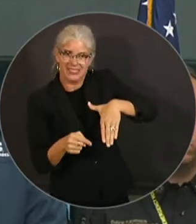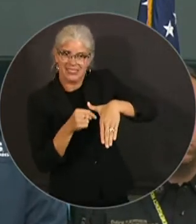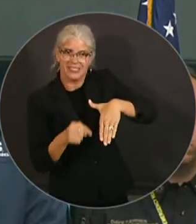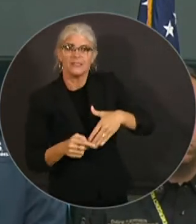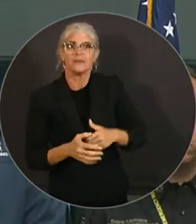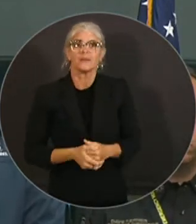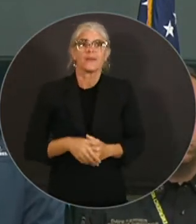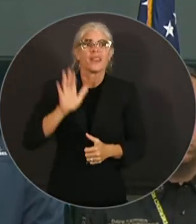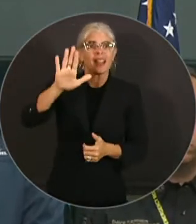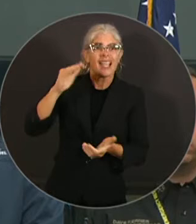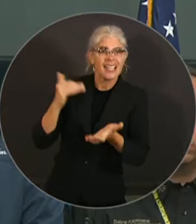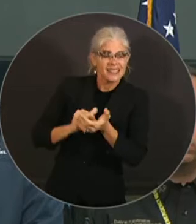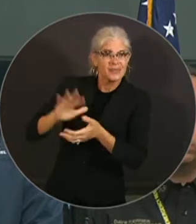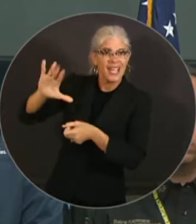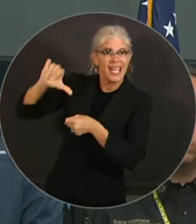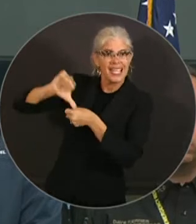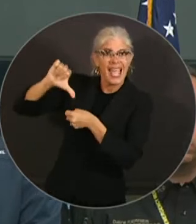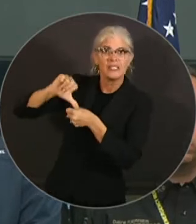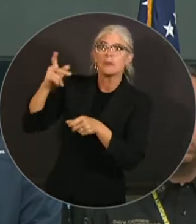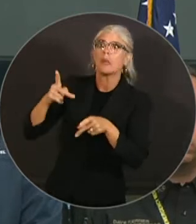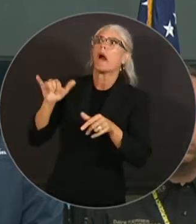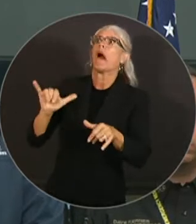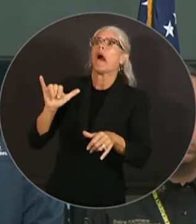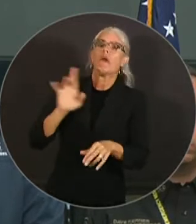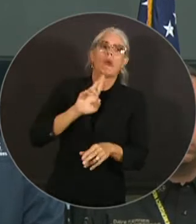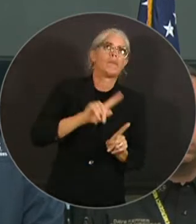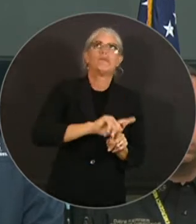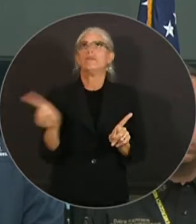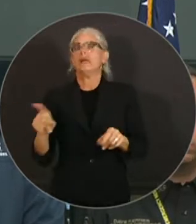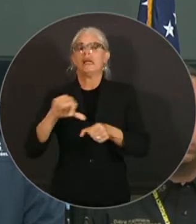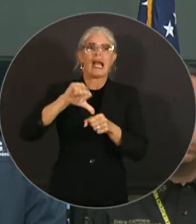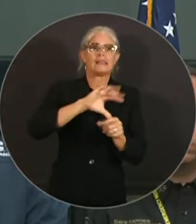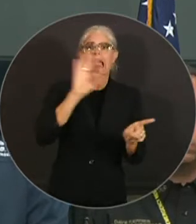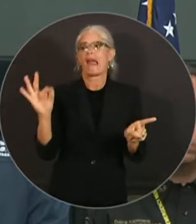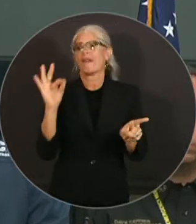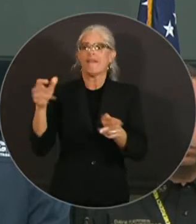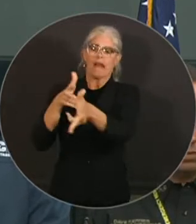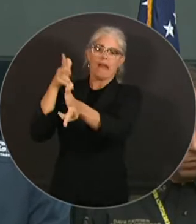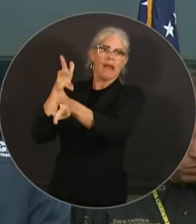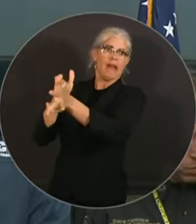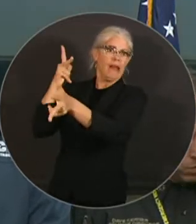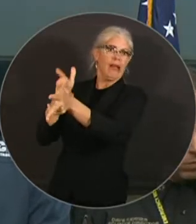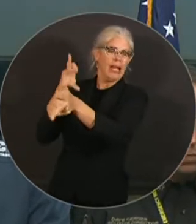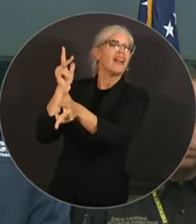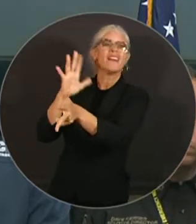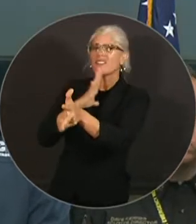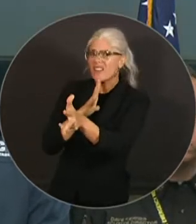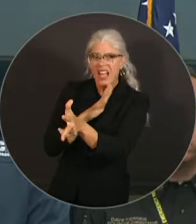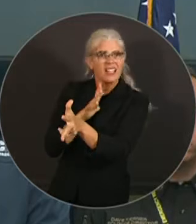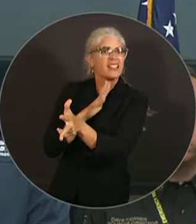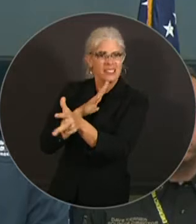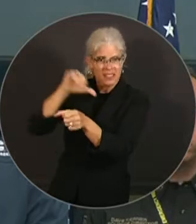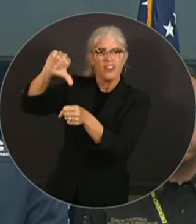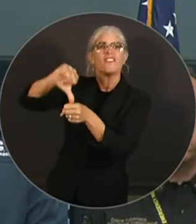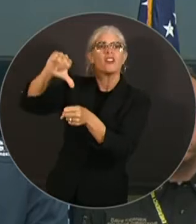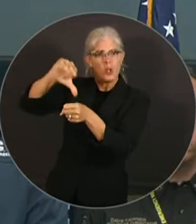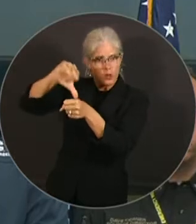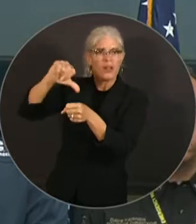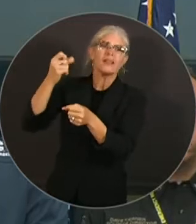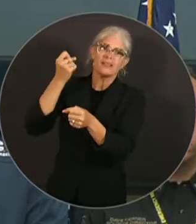I know a lot of people have been filling up their tanks. You have seen some lines in places. I mentioned the fuel. Massive amounts of fuel are